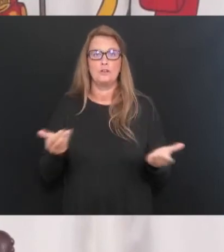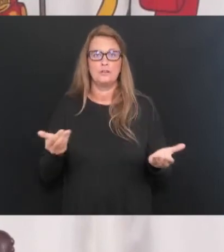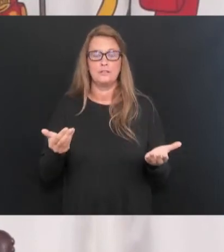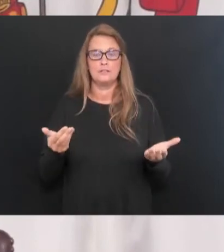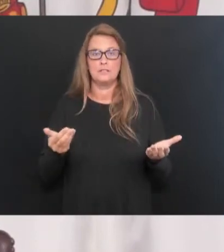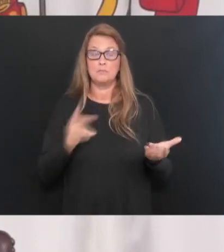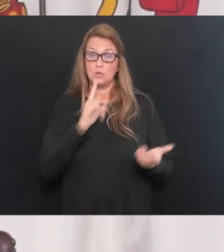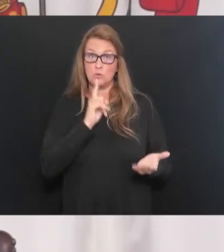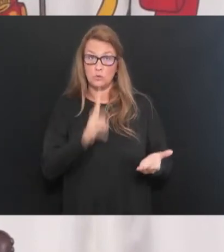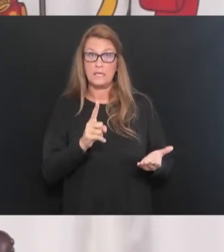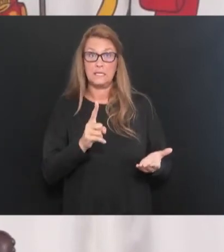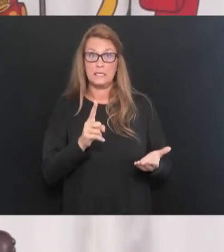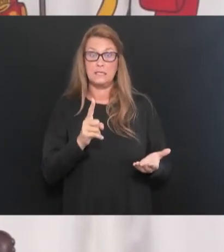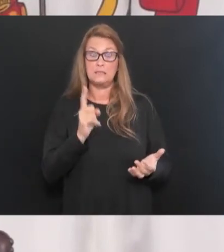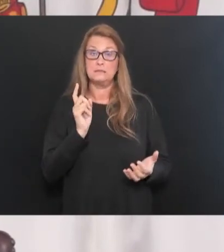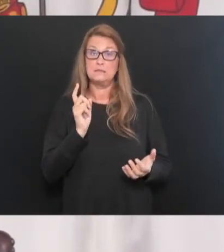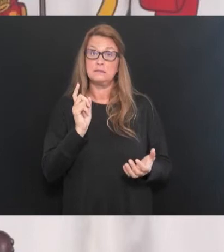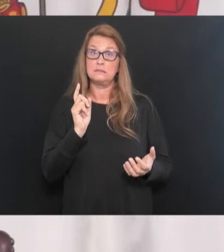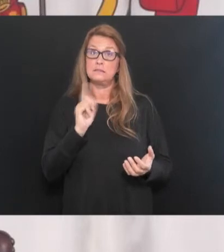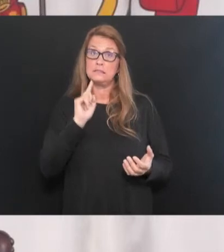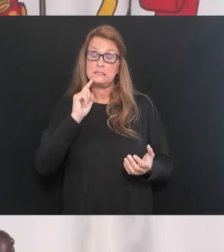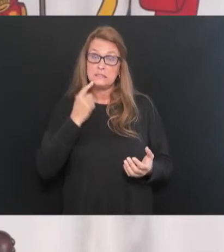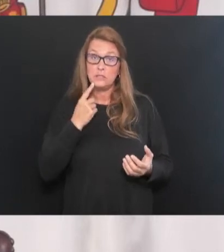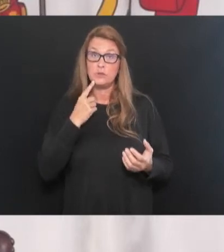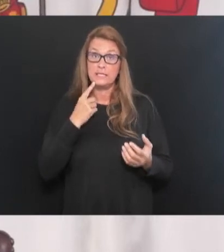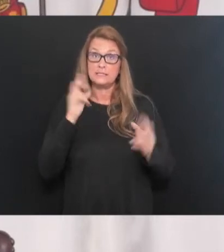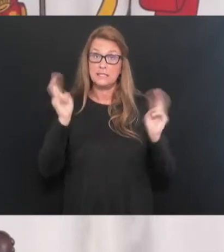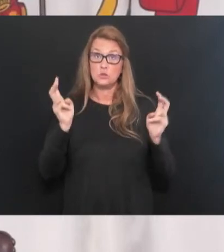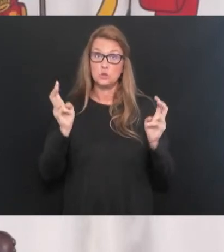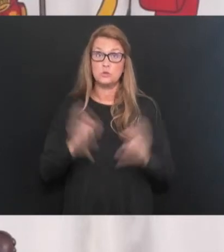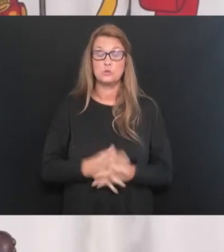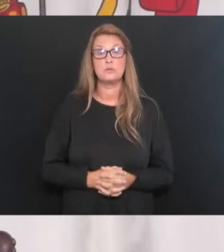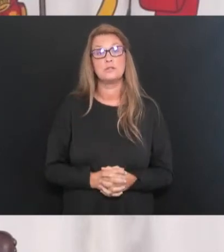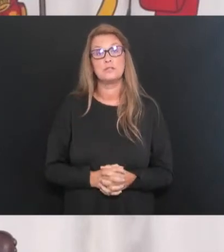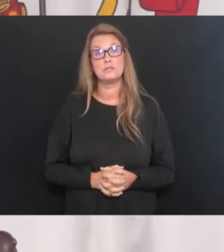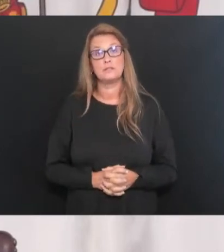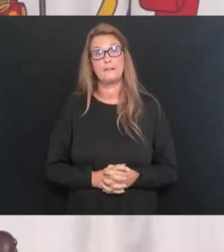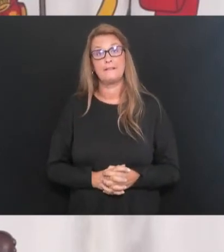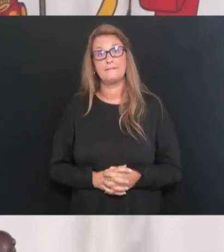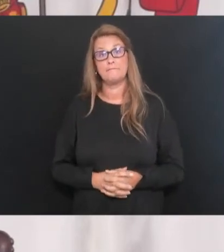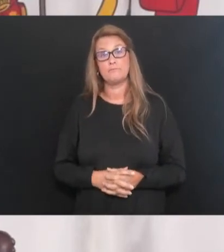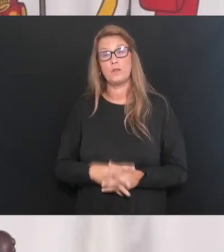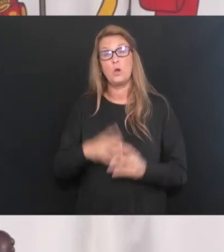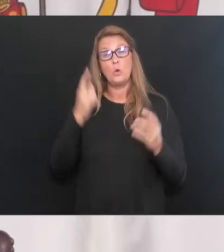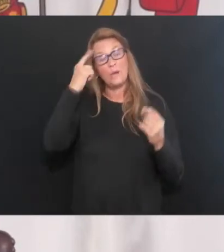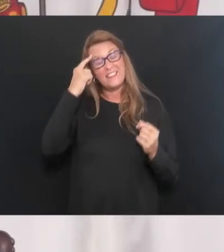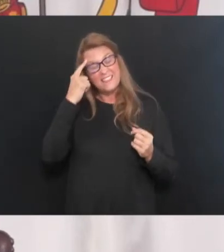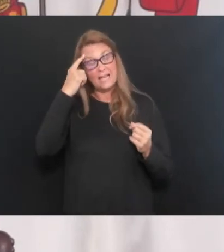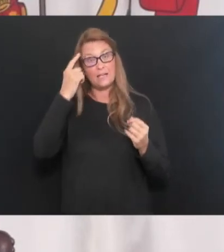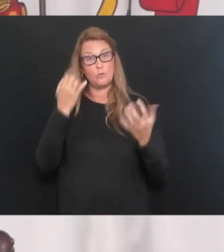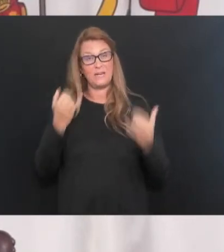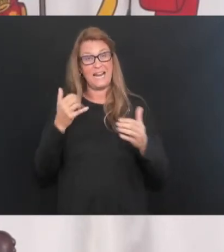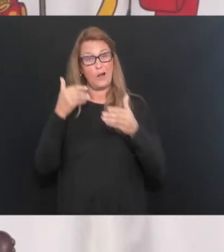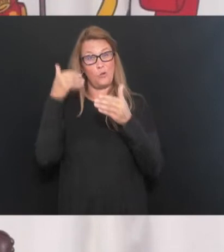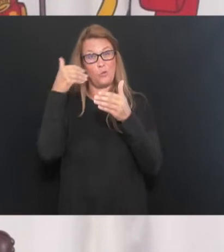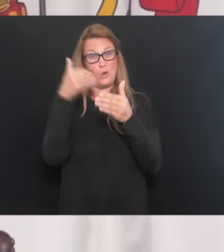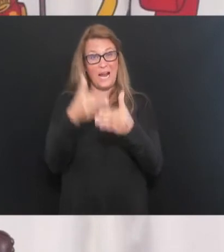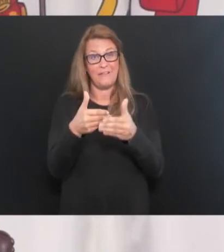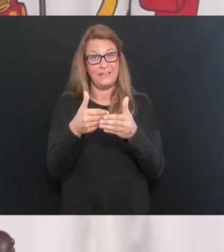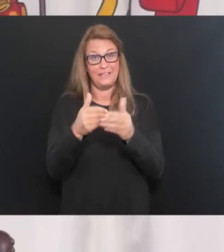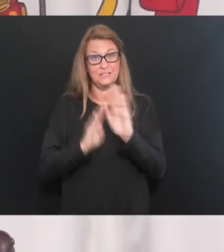really and truly, it's a real issue. We think we're at the peak. And if we're at the